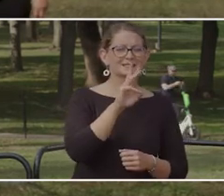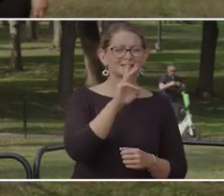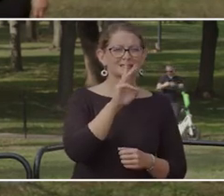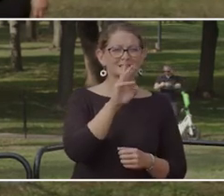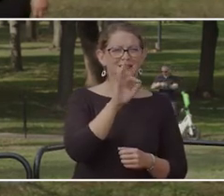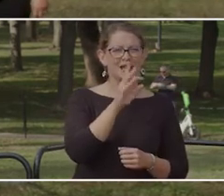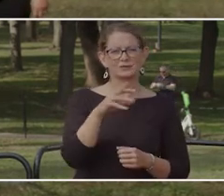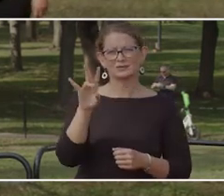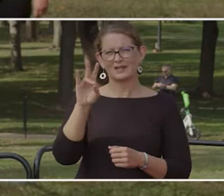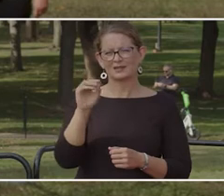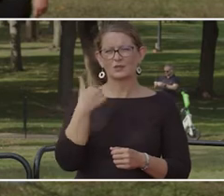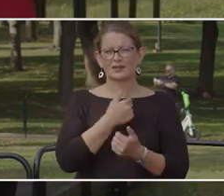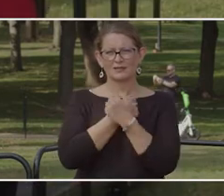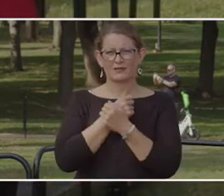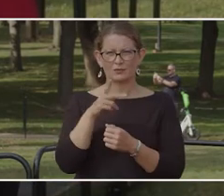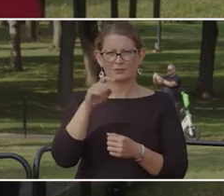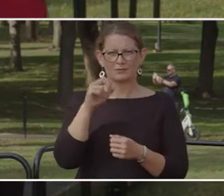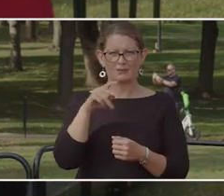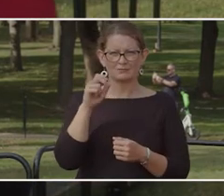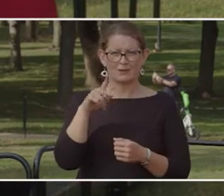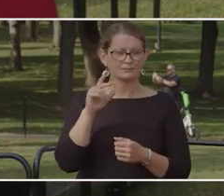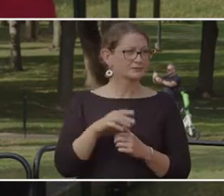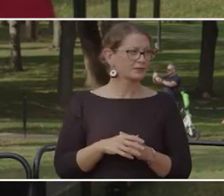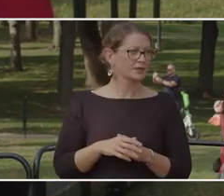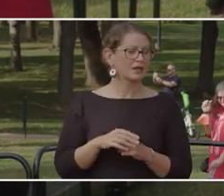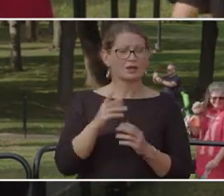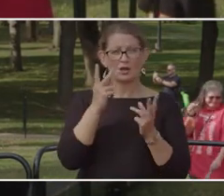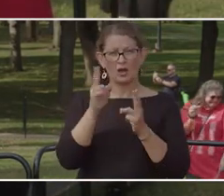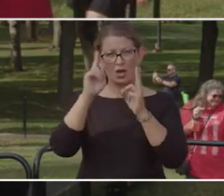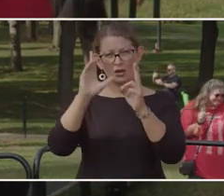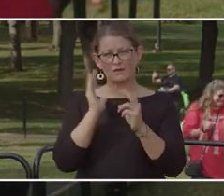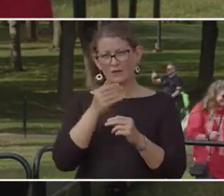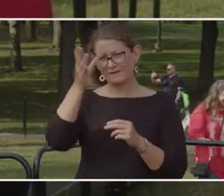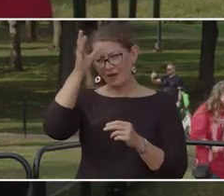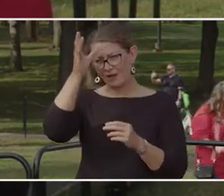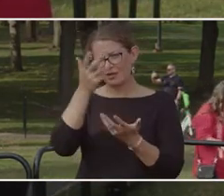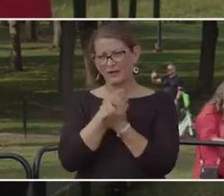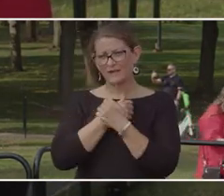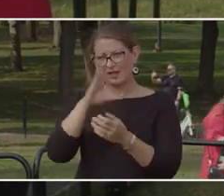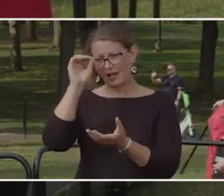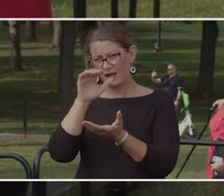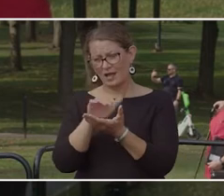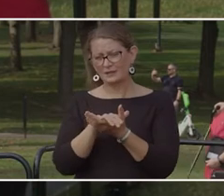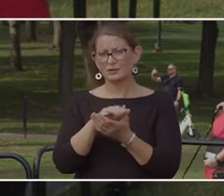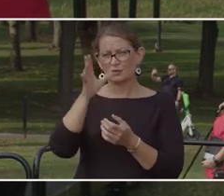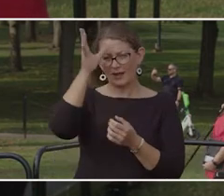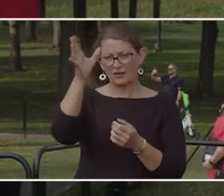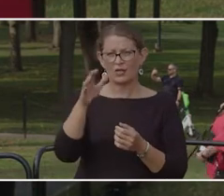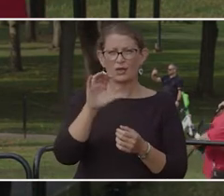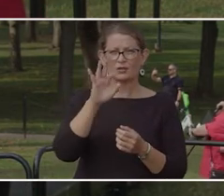1970. We love you, papa. In honor of our father, loving husband, and grandfather, Frank Charles Harrison,